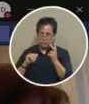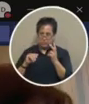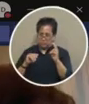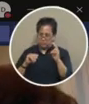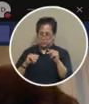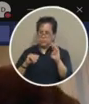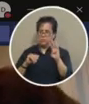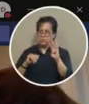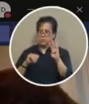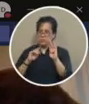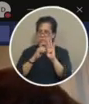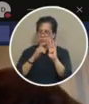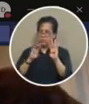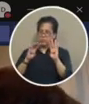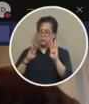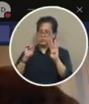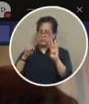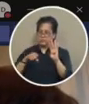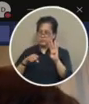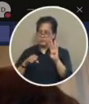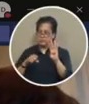Representative Morgan. Here.